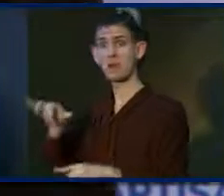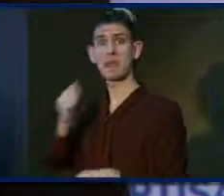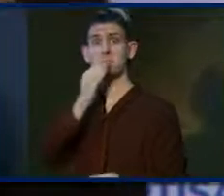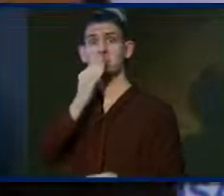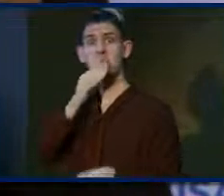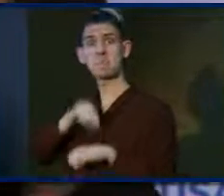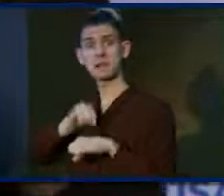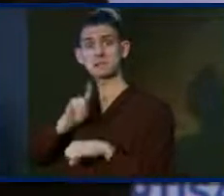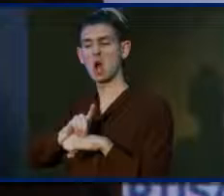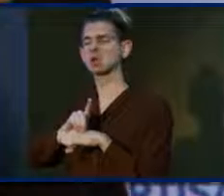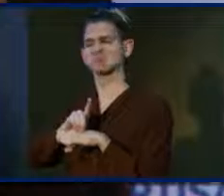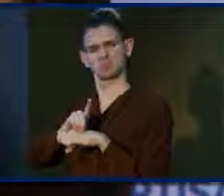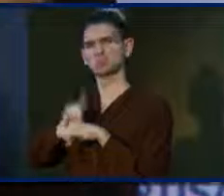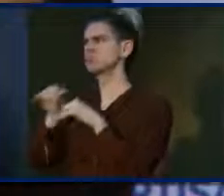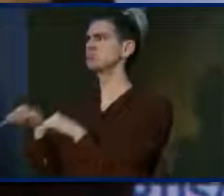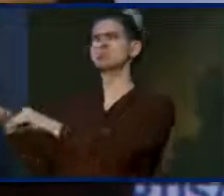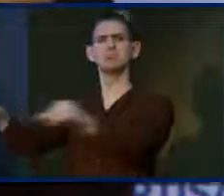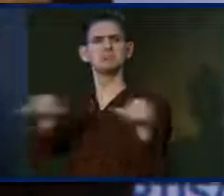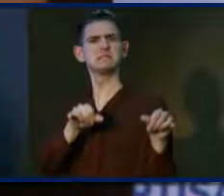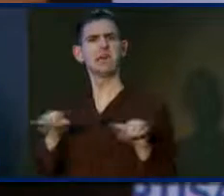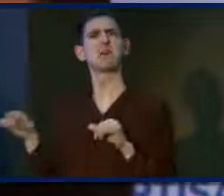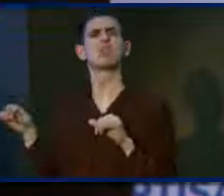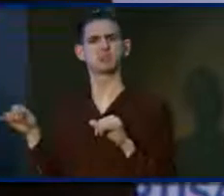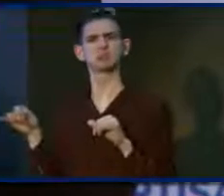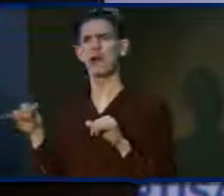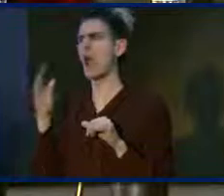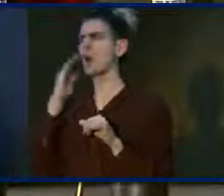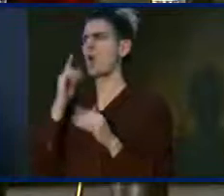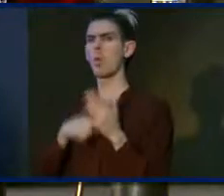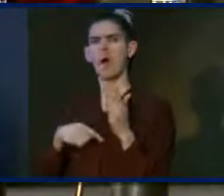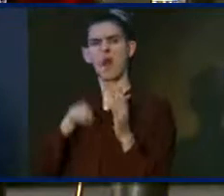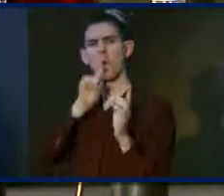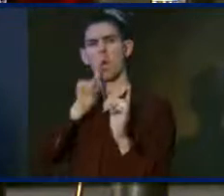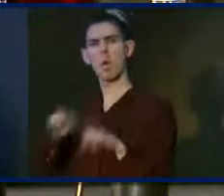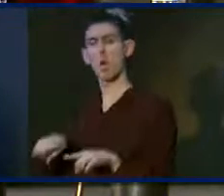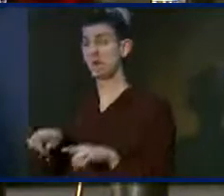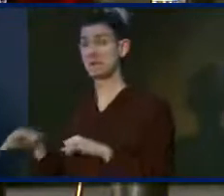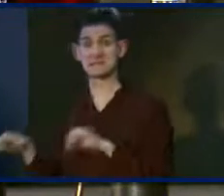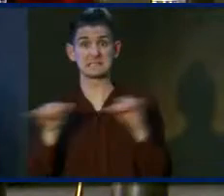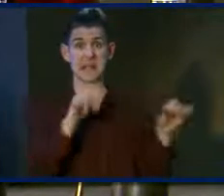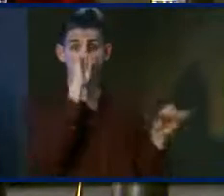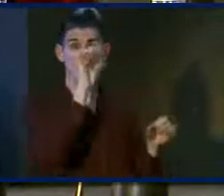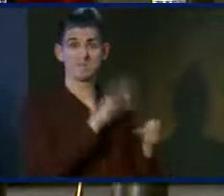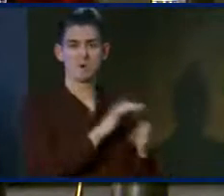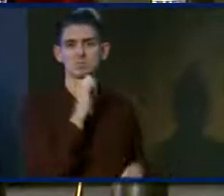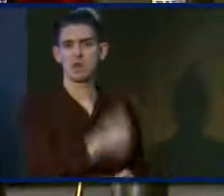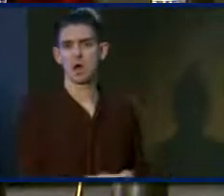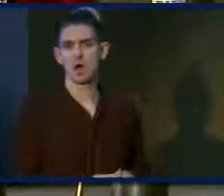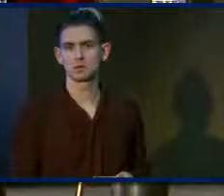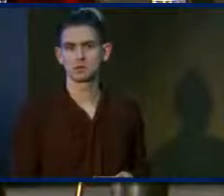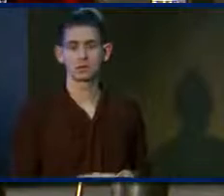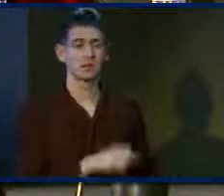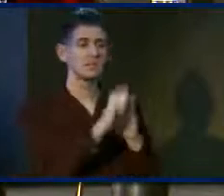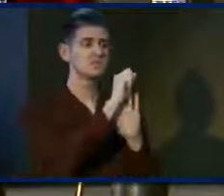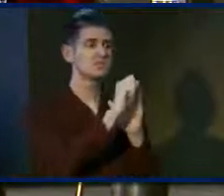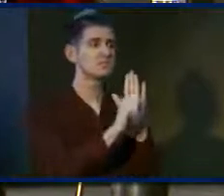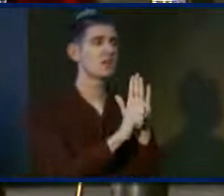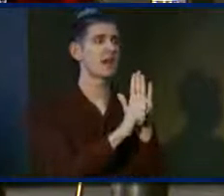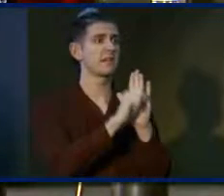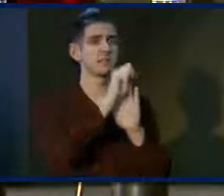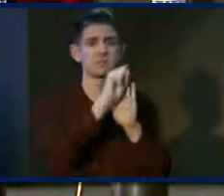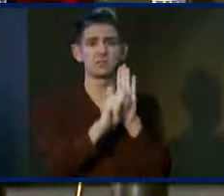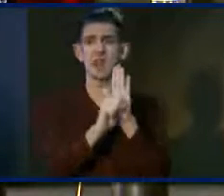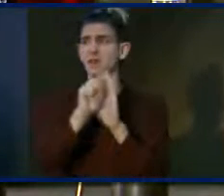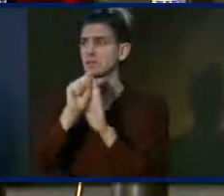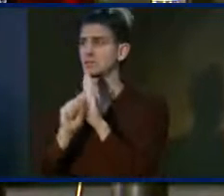gonna be a standard to it, and I know what I'm gonna get. But it's not the same for voting. We go state by state, and you